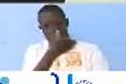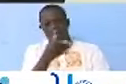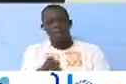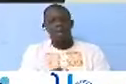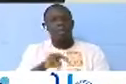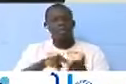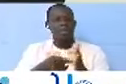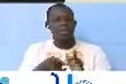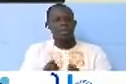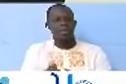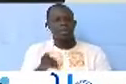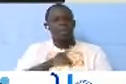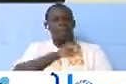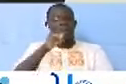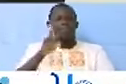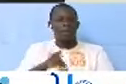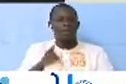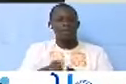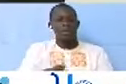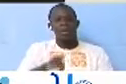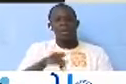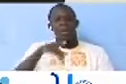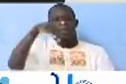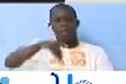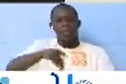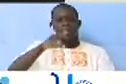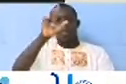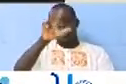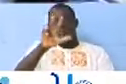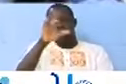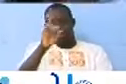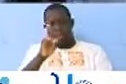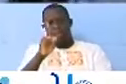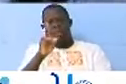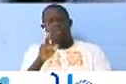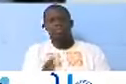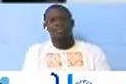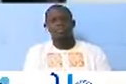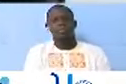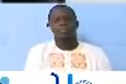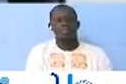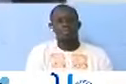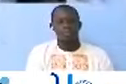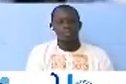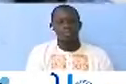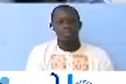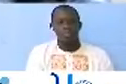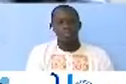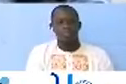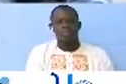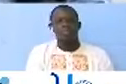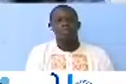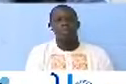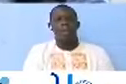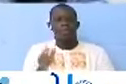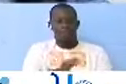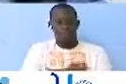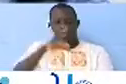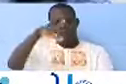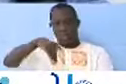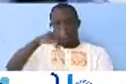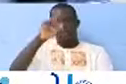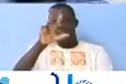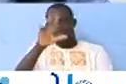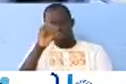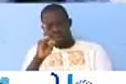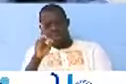be PWT and D? Sorry, what for? Like la PWD ti ba PWD fa nda utola. It was the PWD